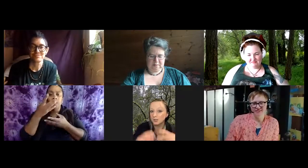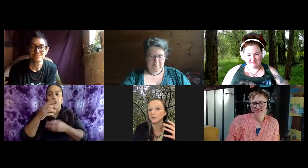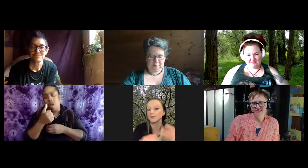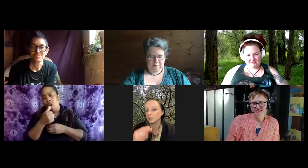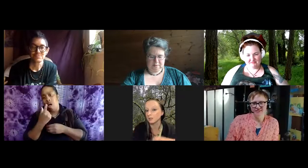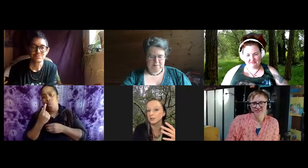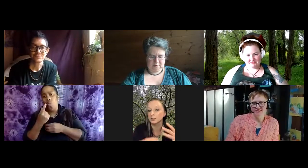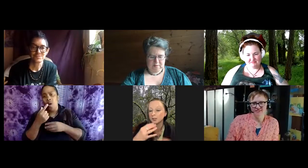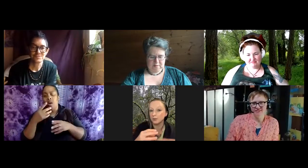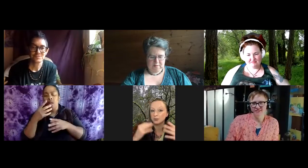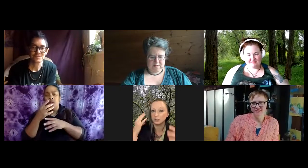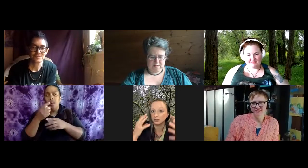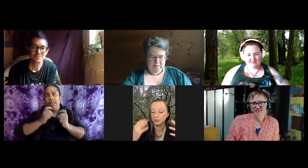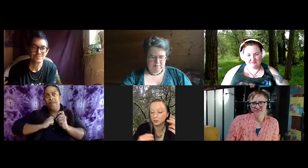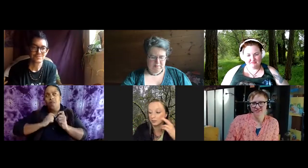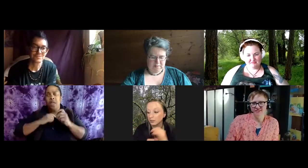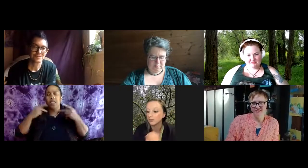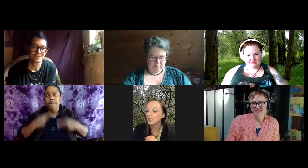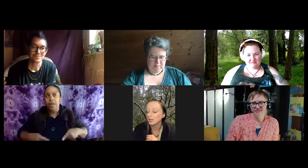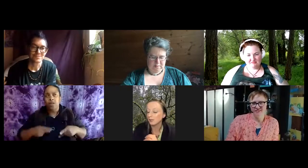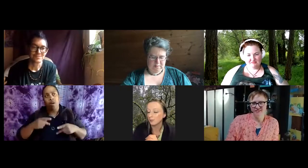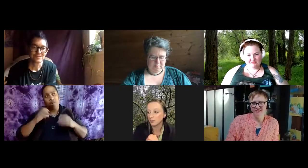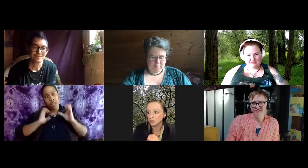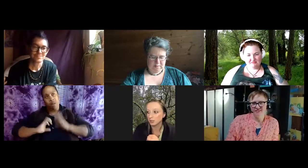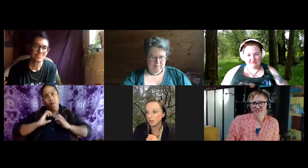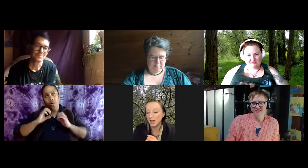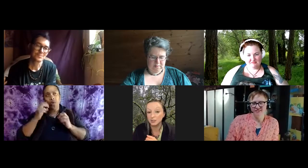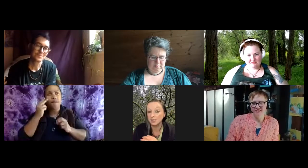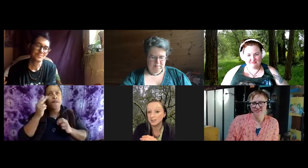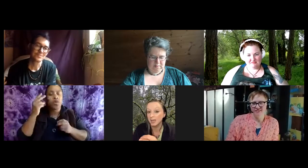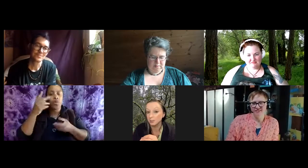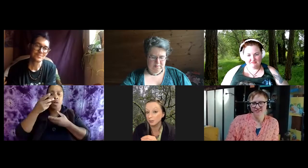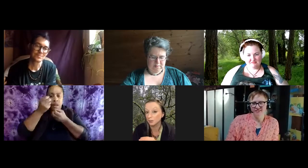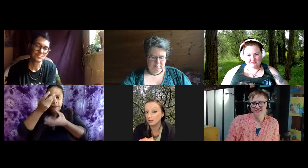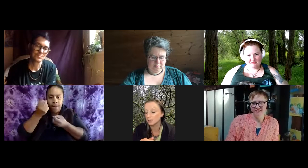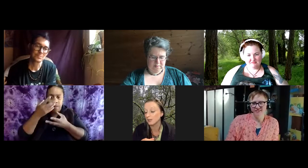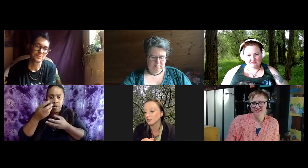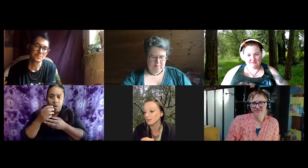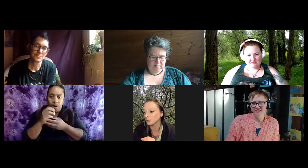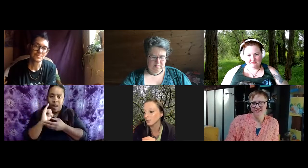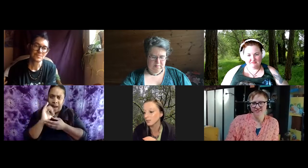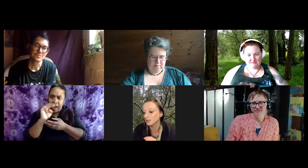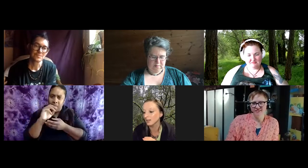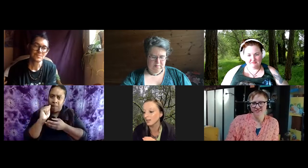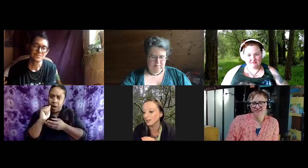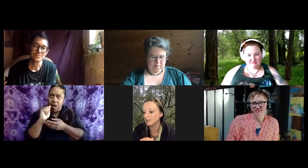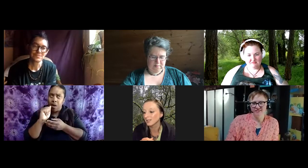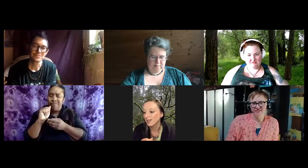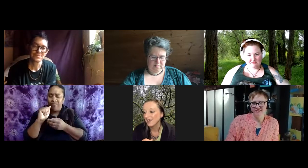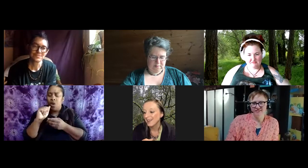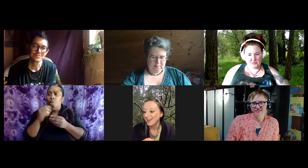gives me the physical and emotional and visual information. And actually, it's Ama who actually wants to speak